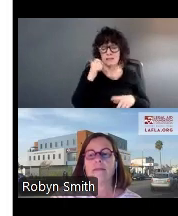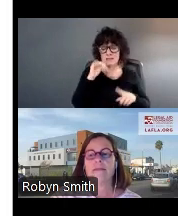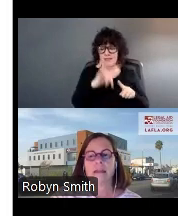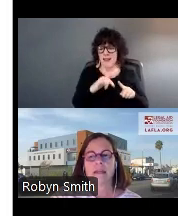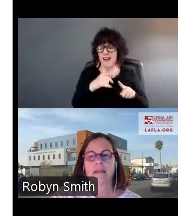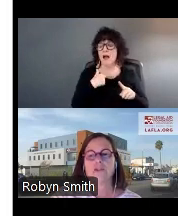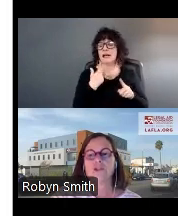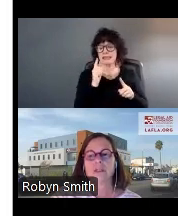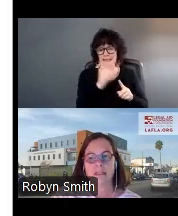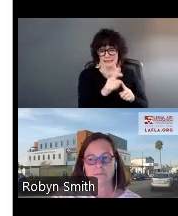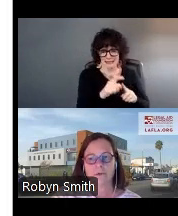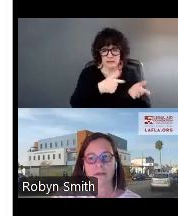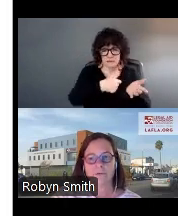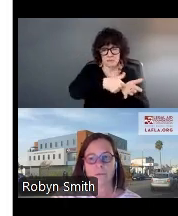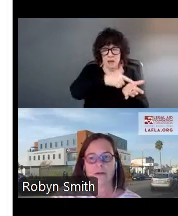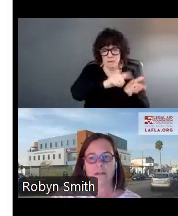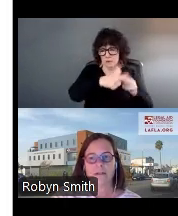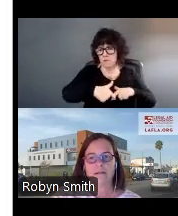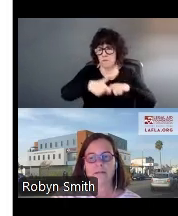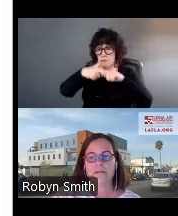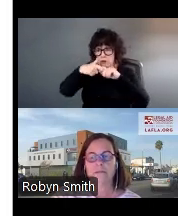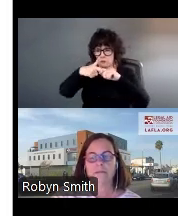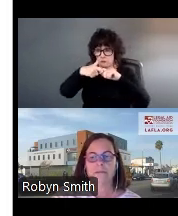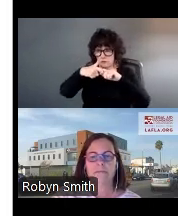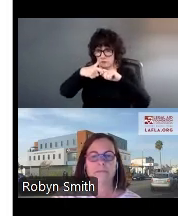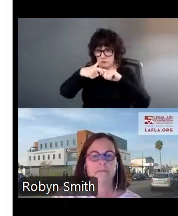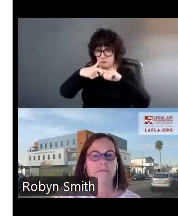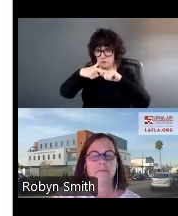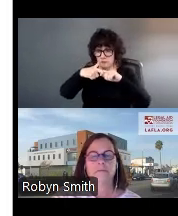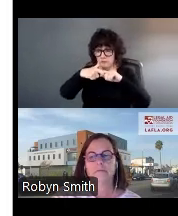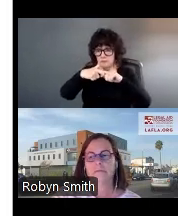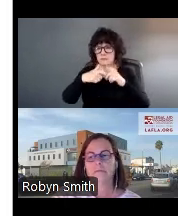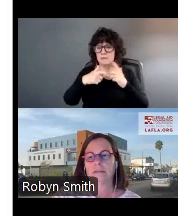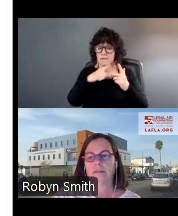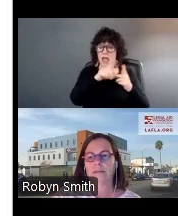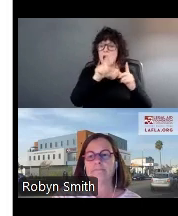and then they should give you a forbearance